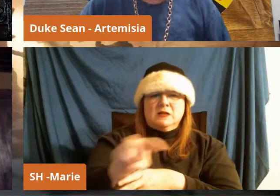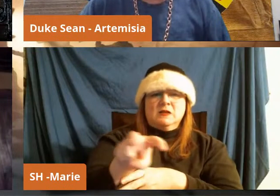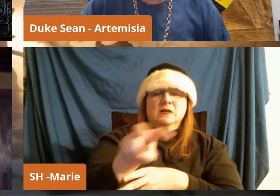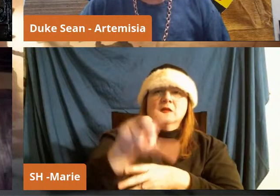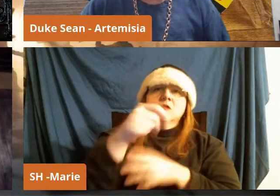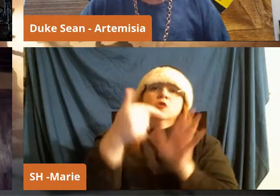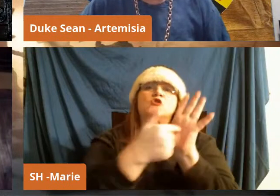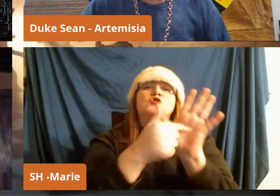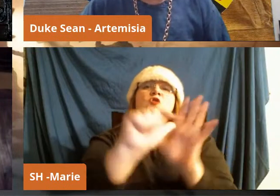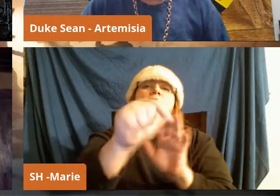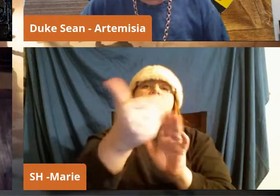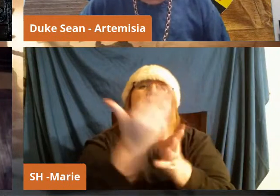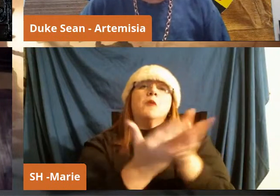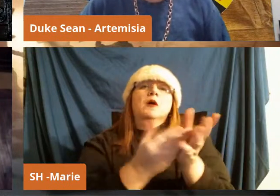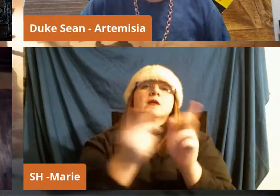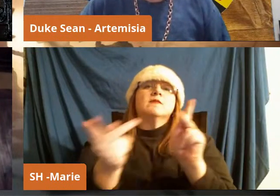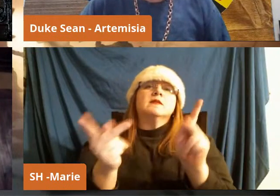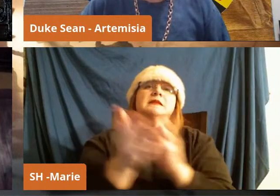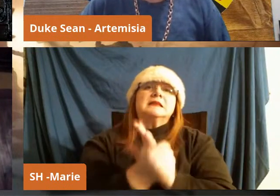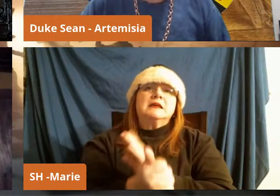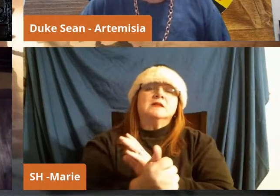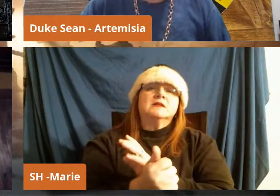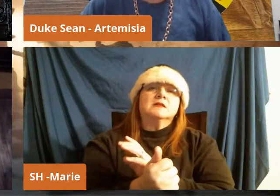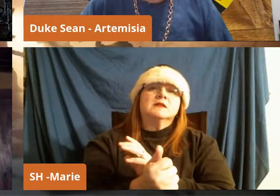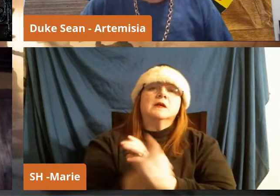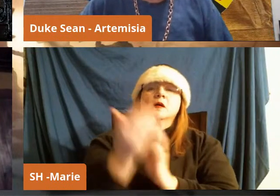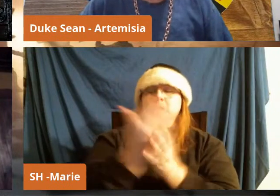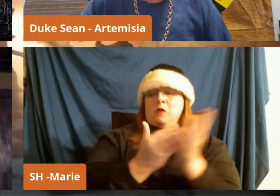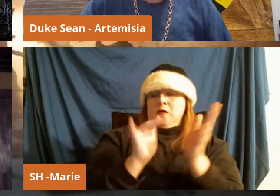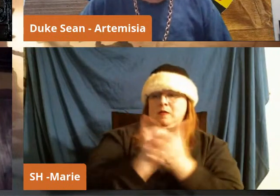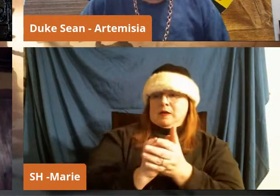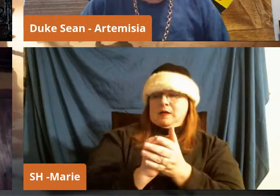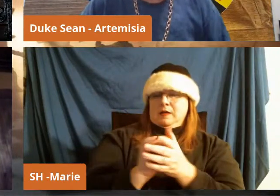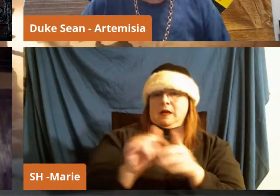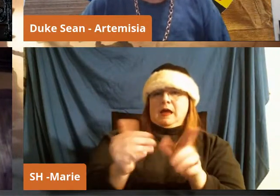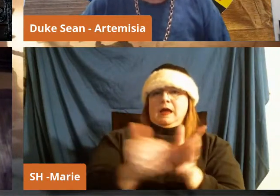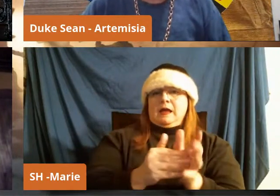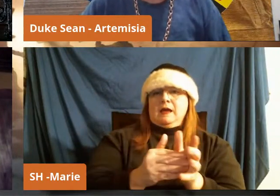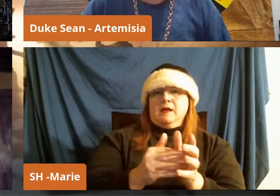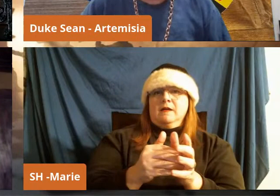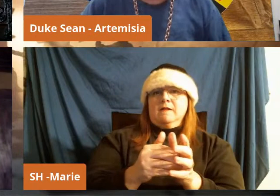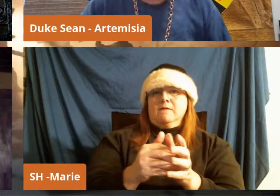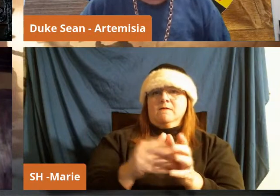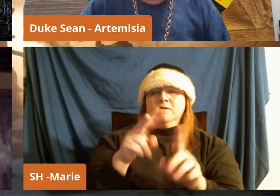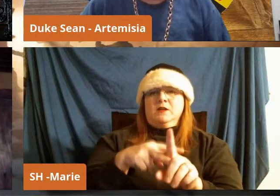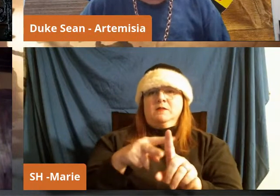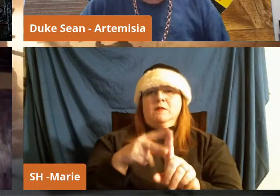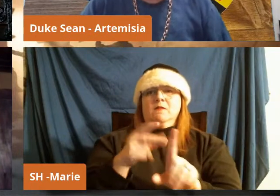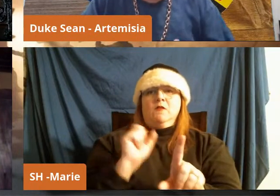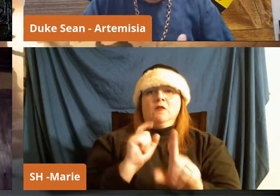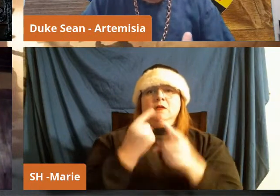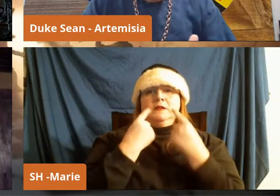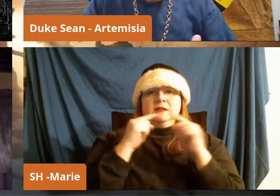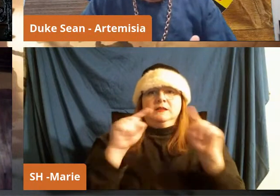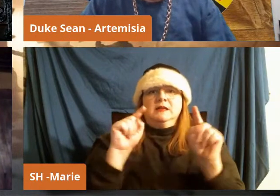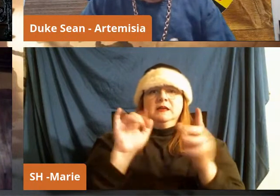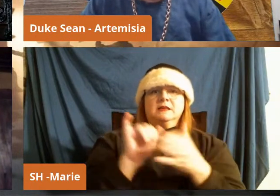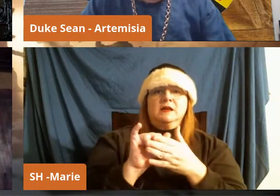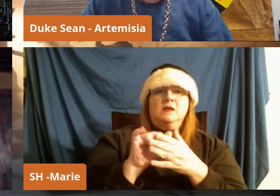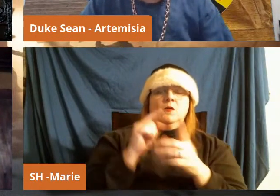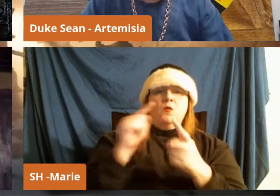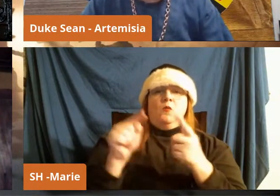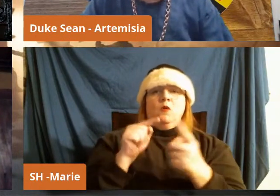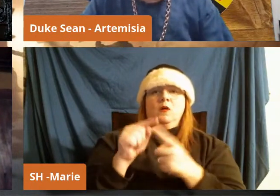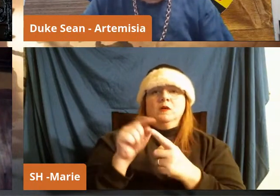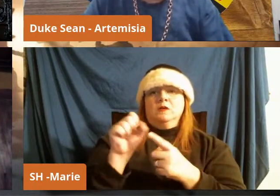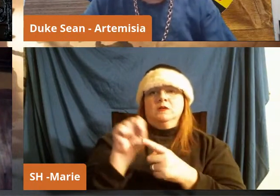other aspects and other skills. Well, and part of that too, again, is like us being a victim of our own success. When the